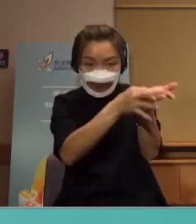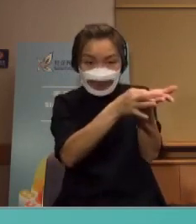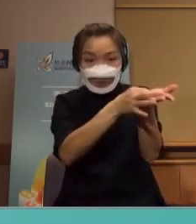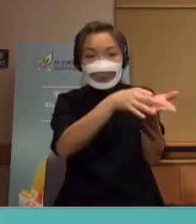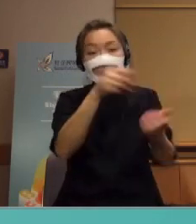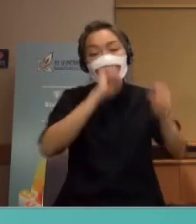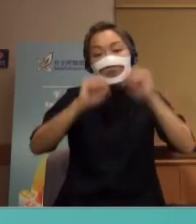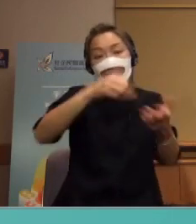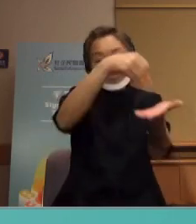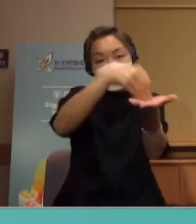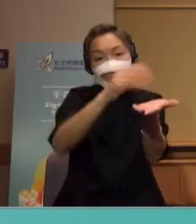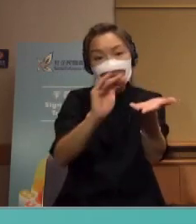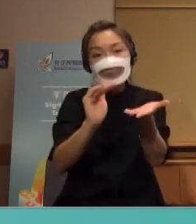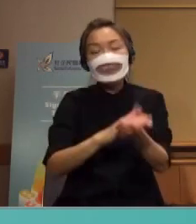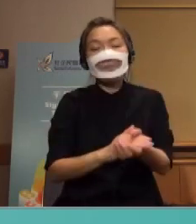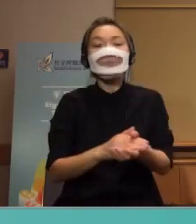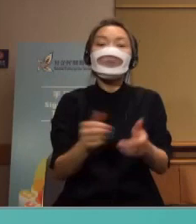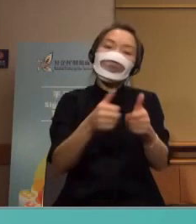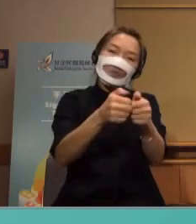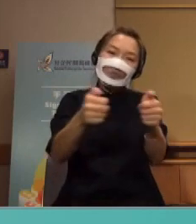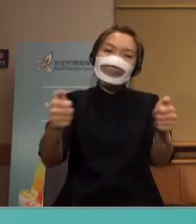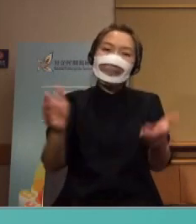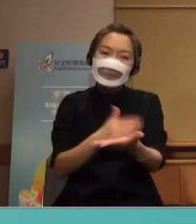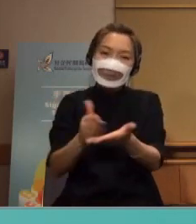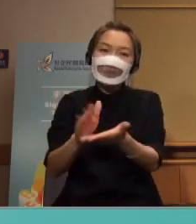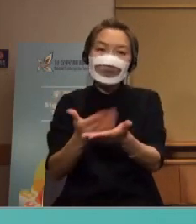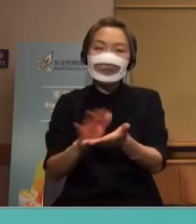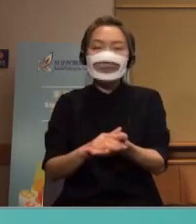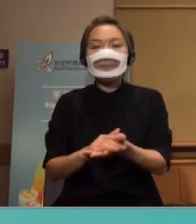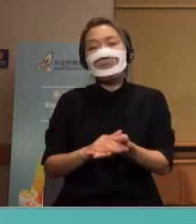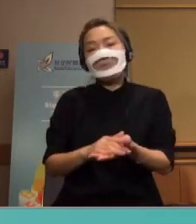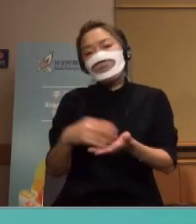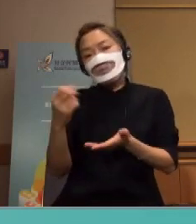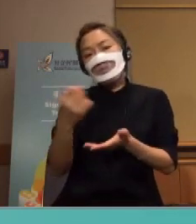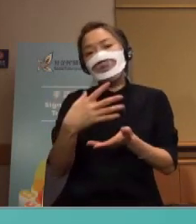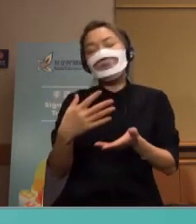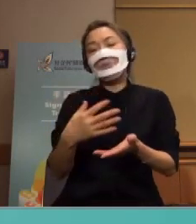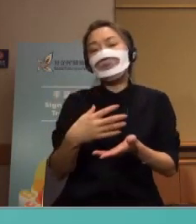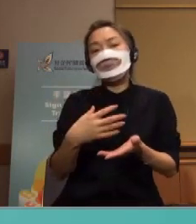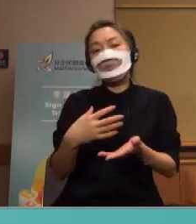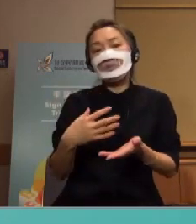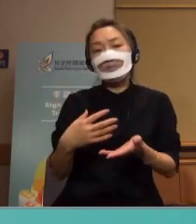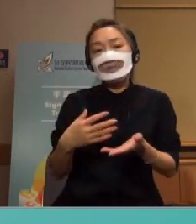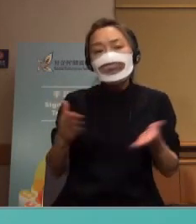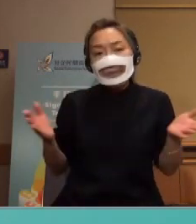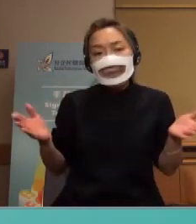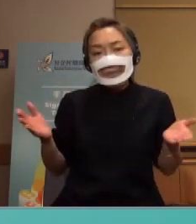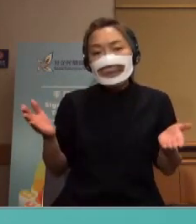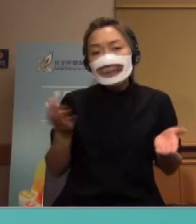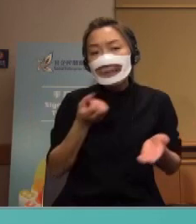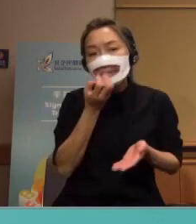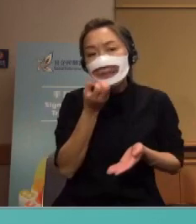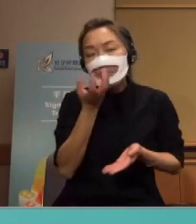Thank you for raising the philosophical and the boundaryless viewpoints of the metaverse as